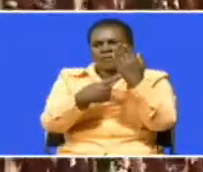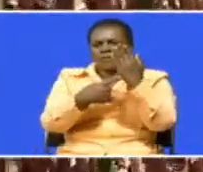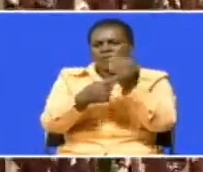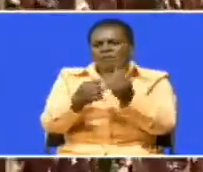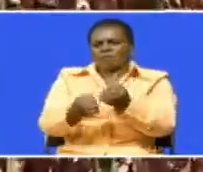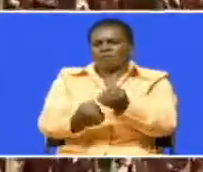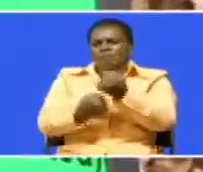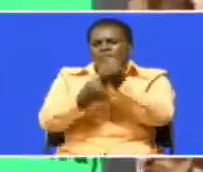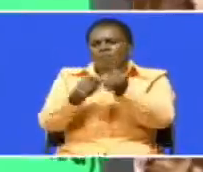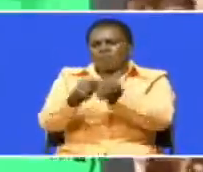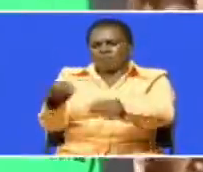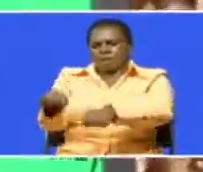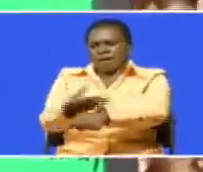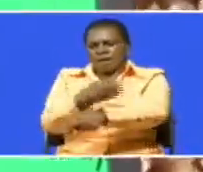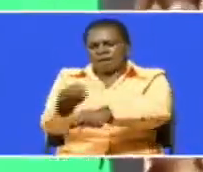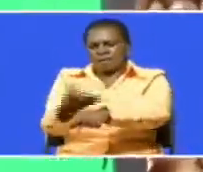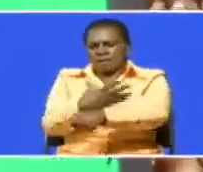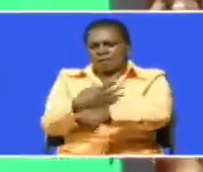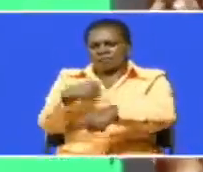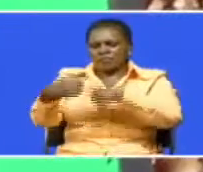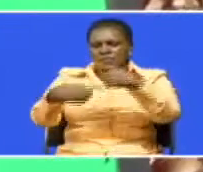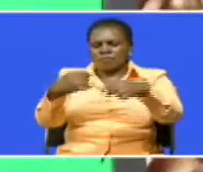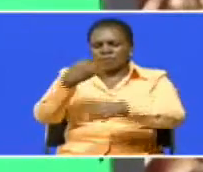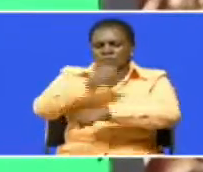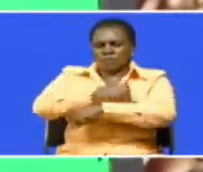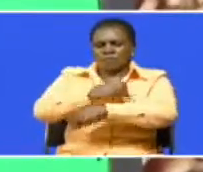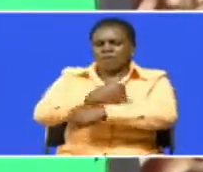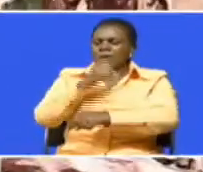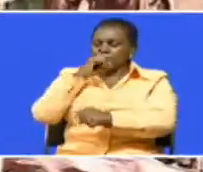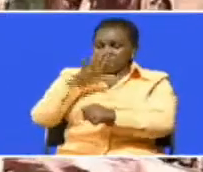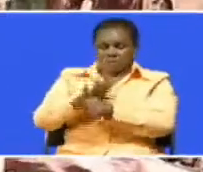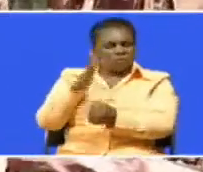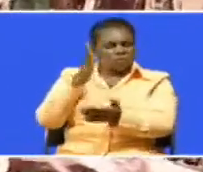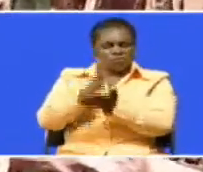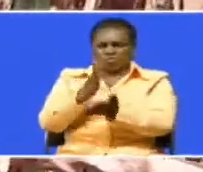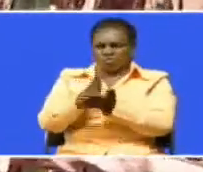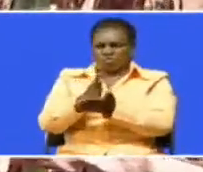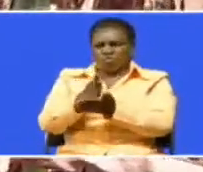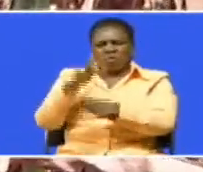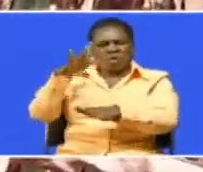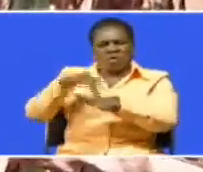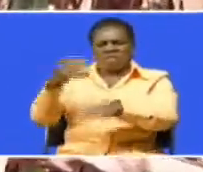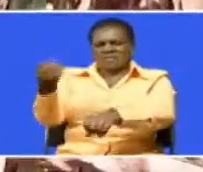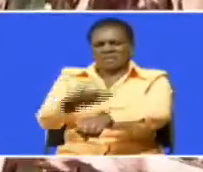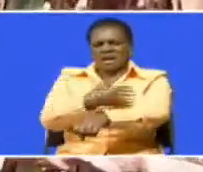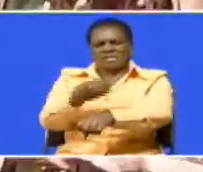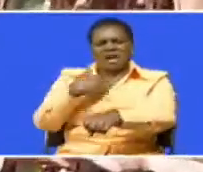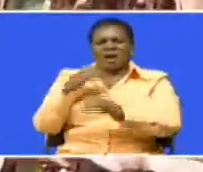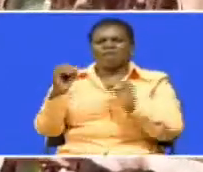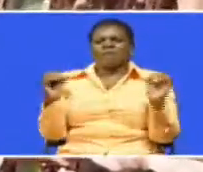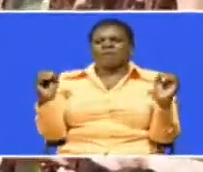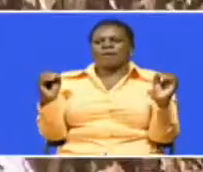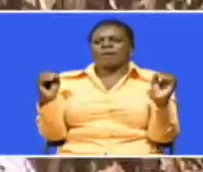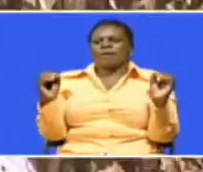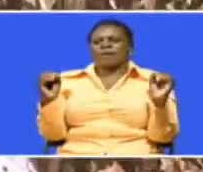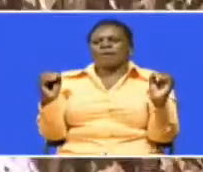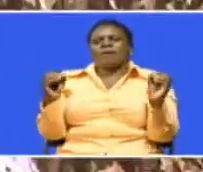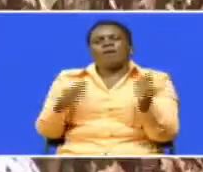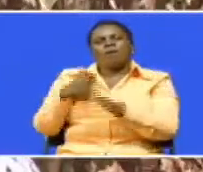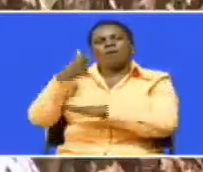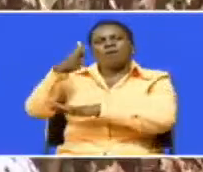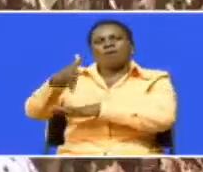food causes cancer have been rife by the institution giving assurance about the efficacy of the technology. Probably more